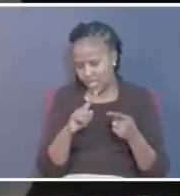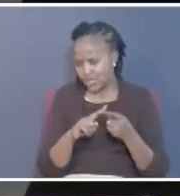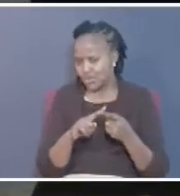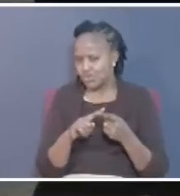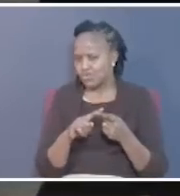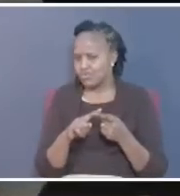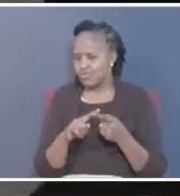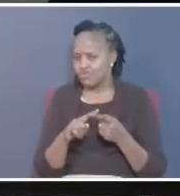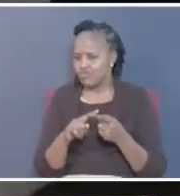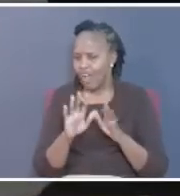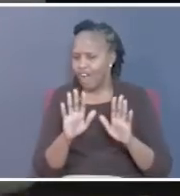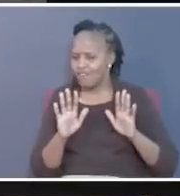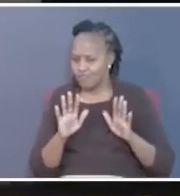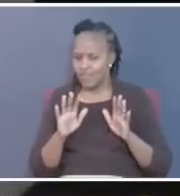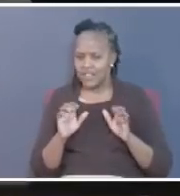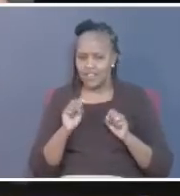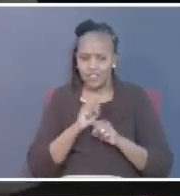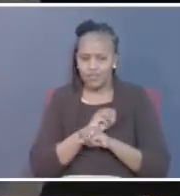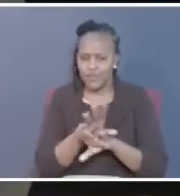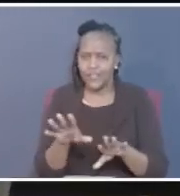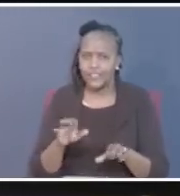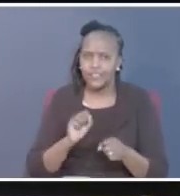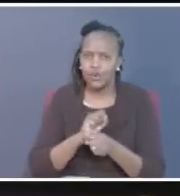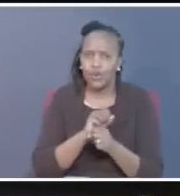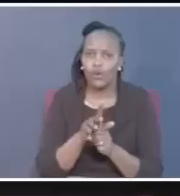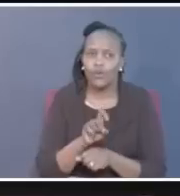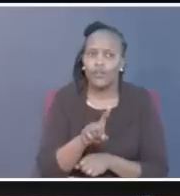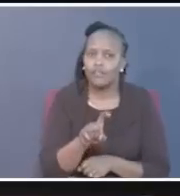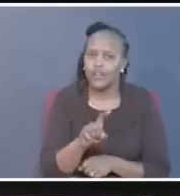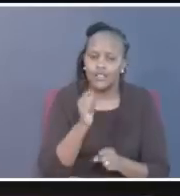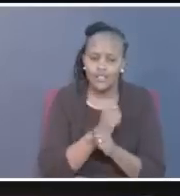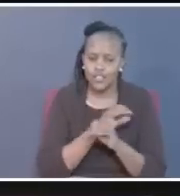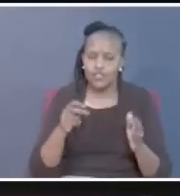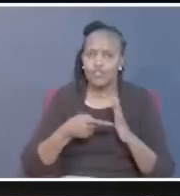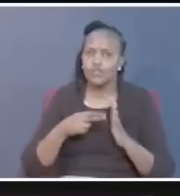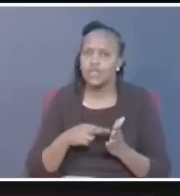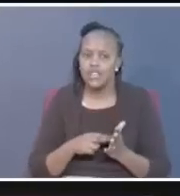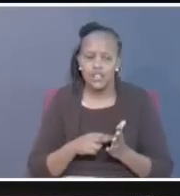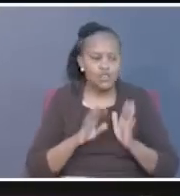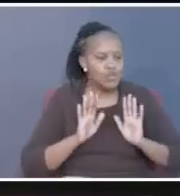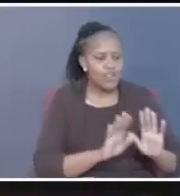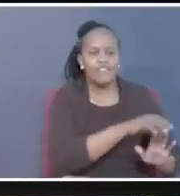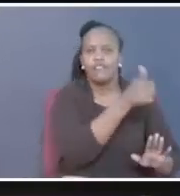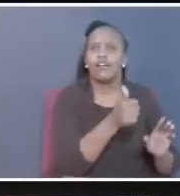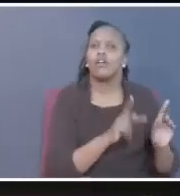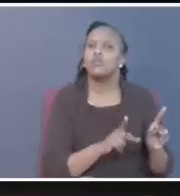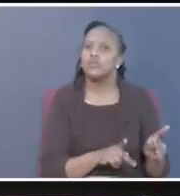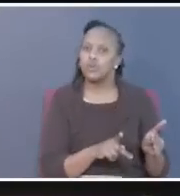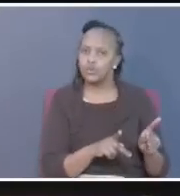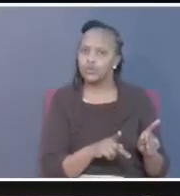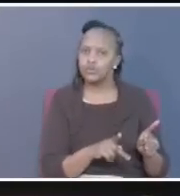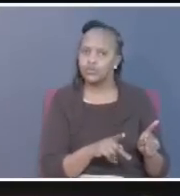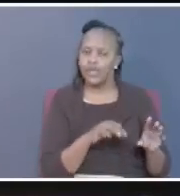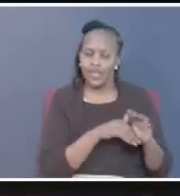a disease does not mean ignoring the plight of those among us who are needy or vulnerable in one